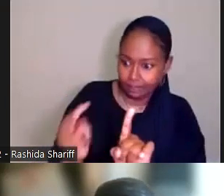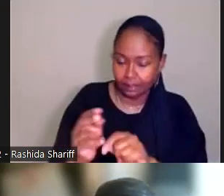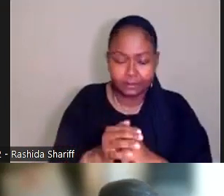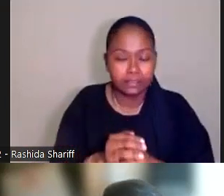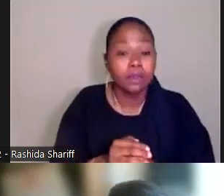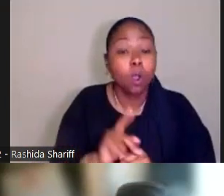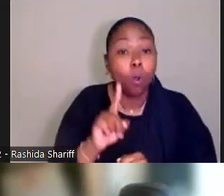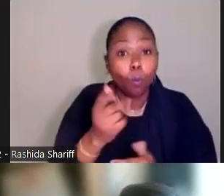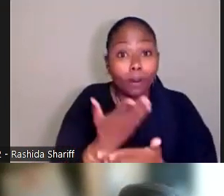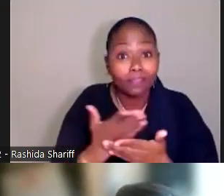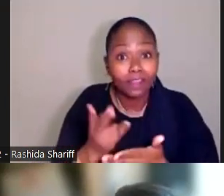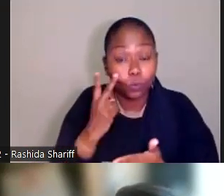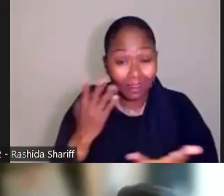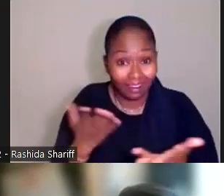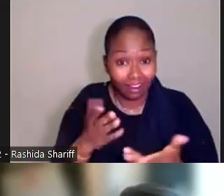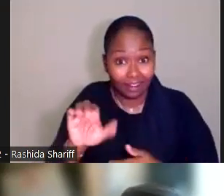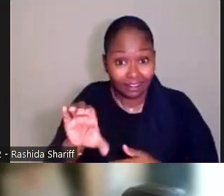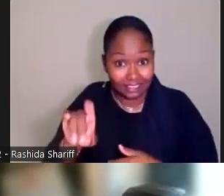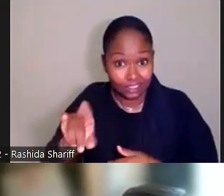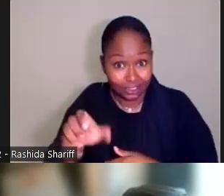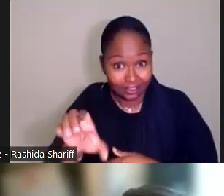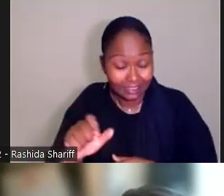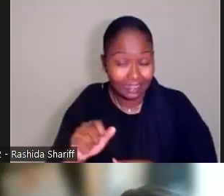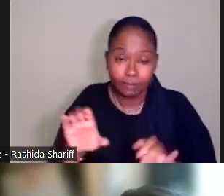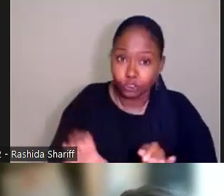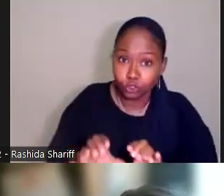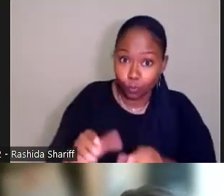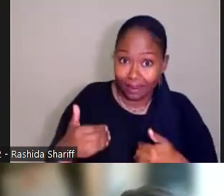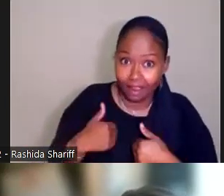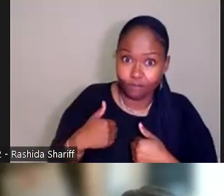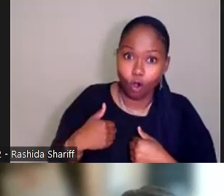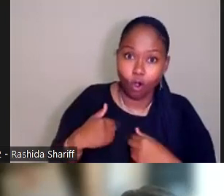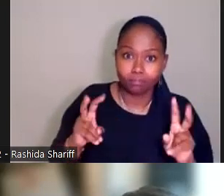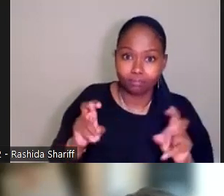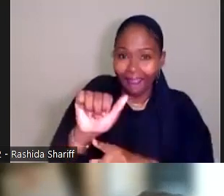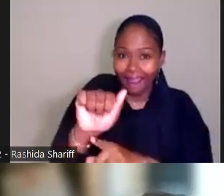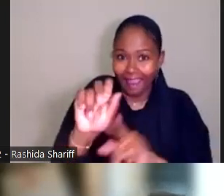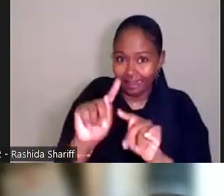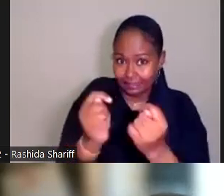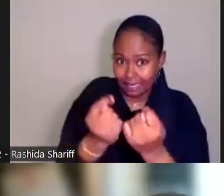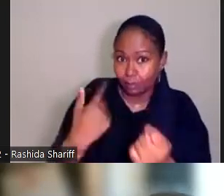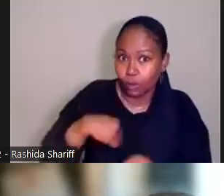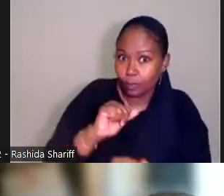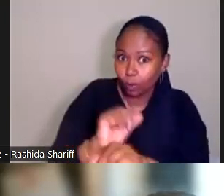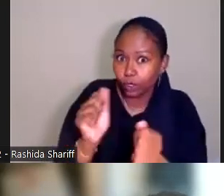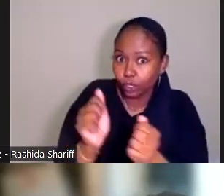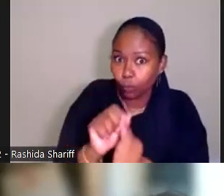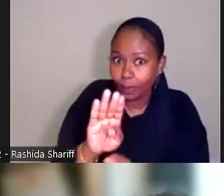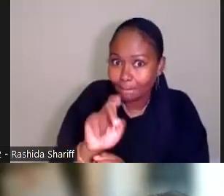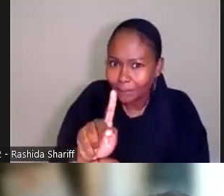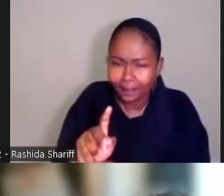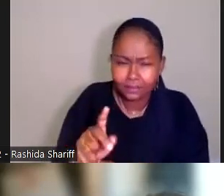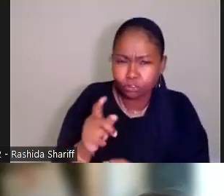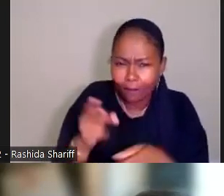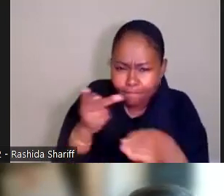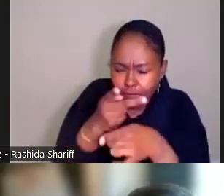things that we at CJC have been doing, we have our A team has been looking at working with banks to try to figure out what the